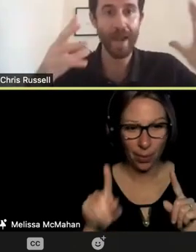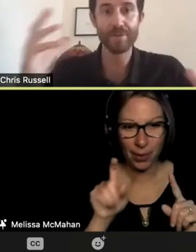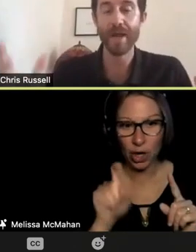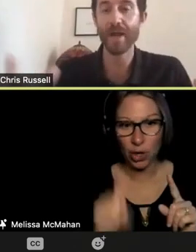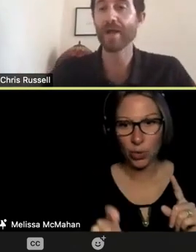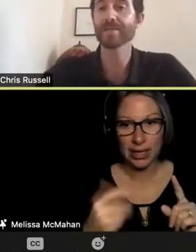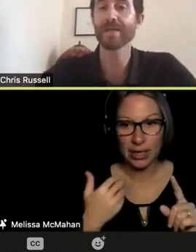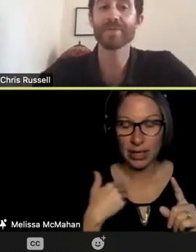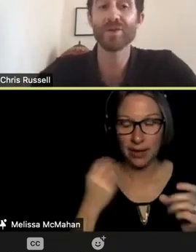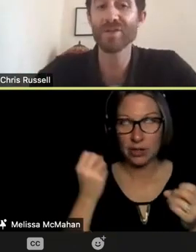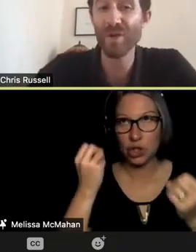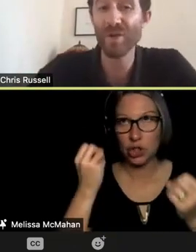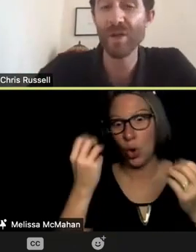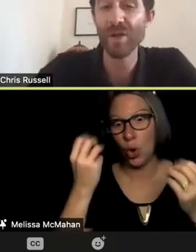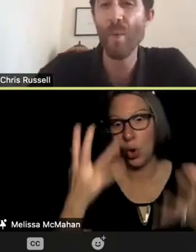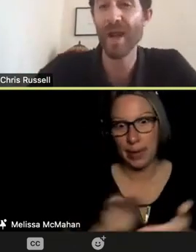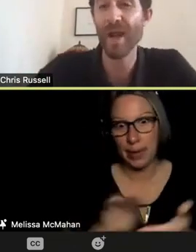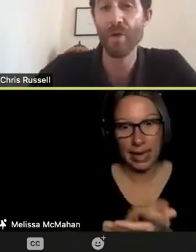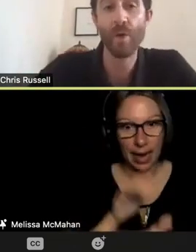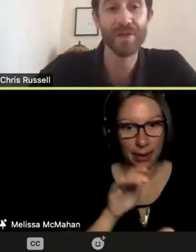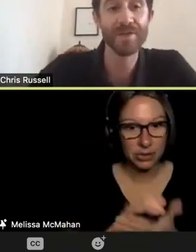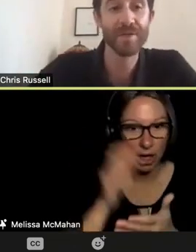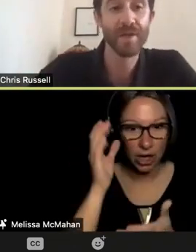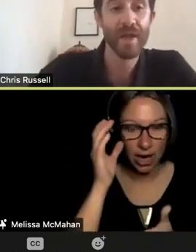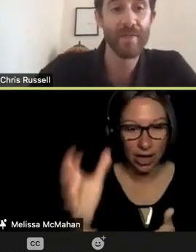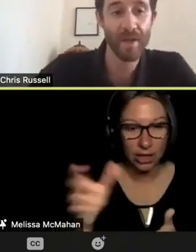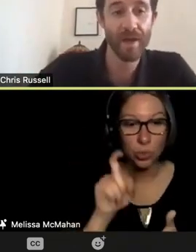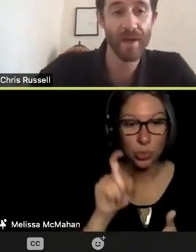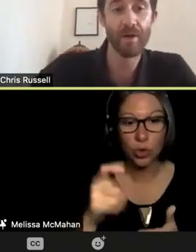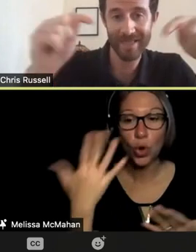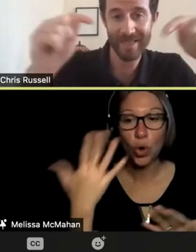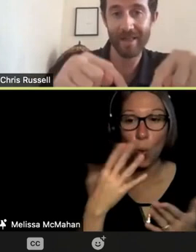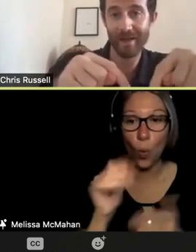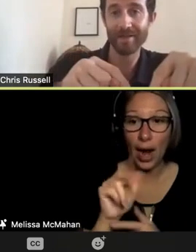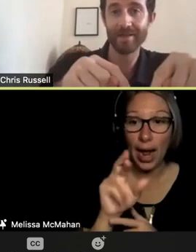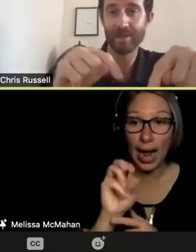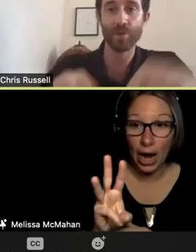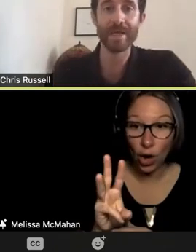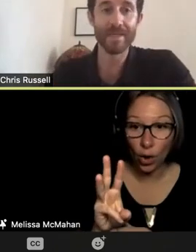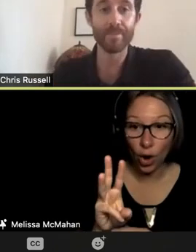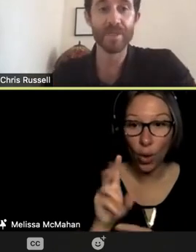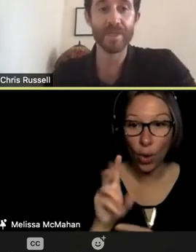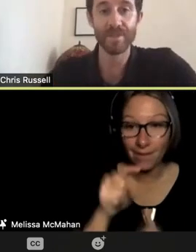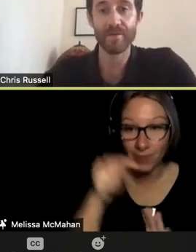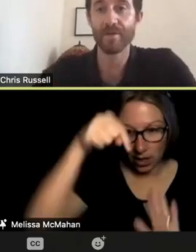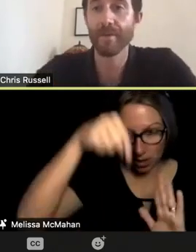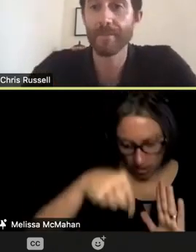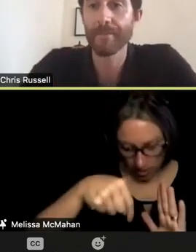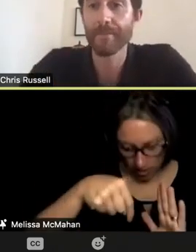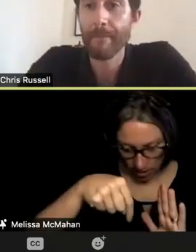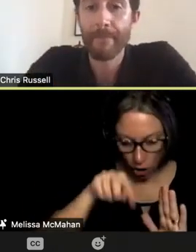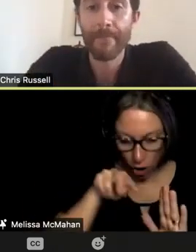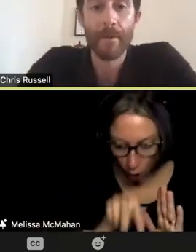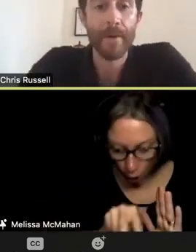so many abstract concepts, and you also need to know what an arrow is, and that an arrow is telling us to look at something